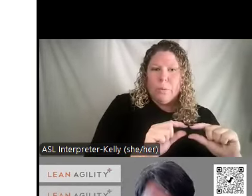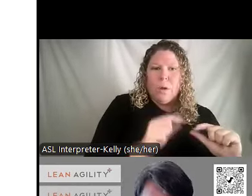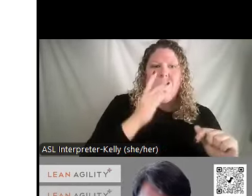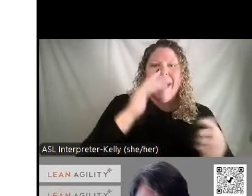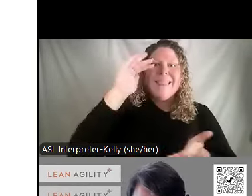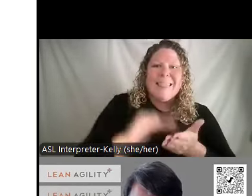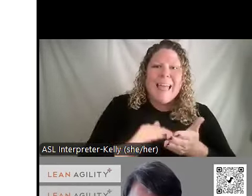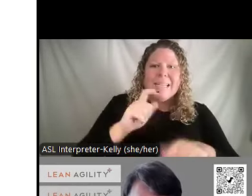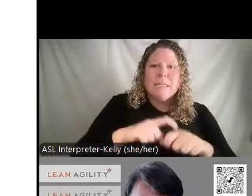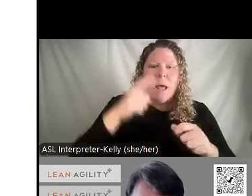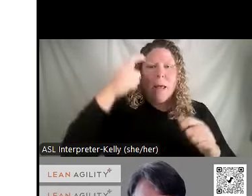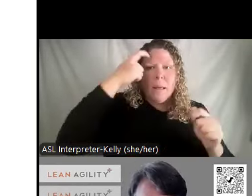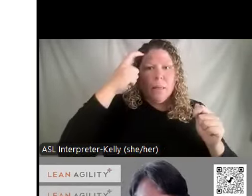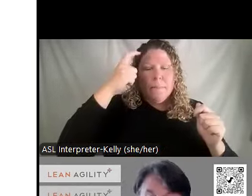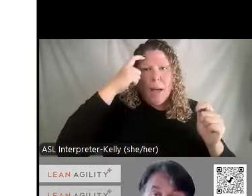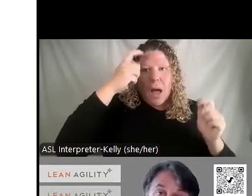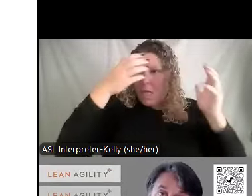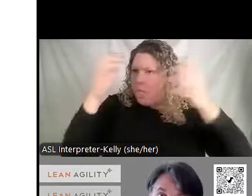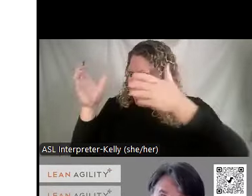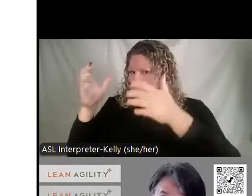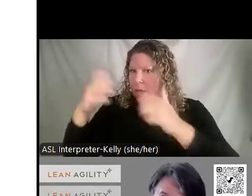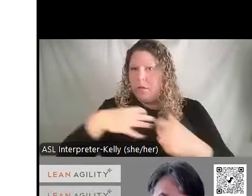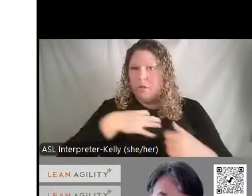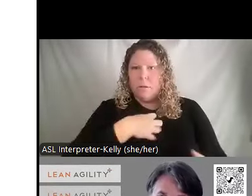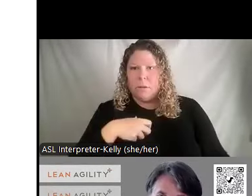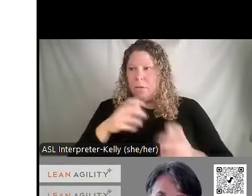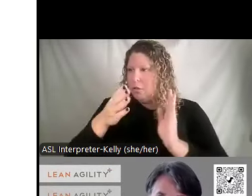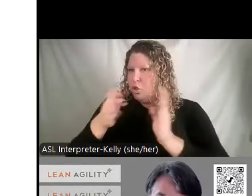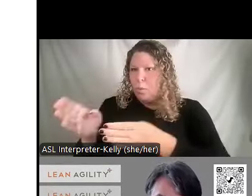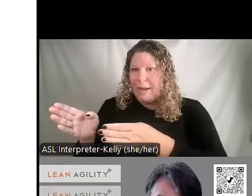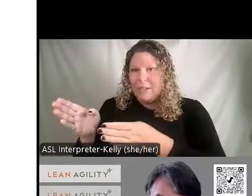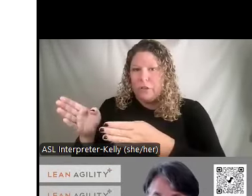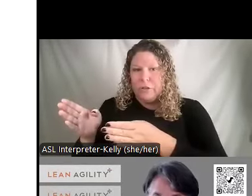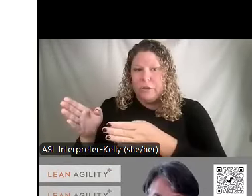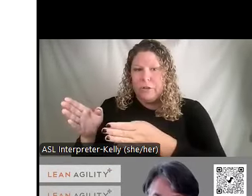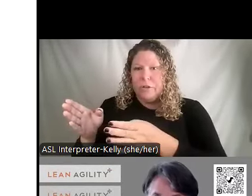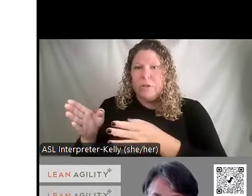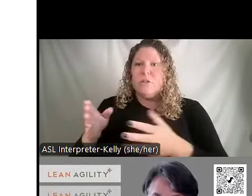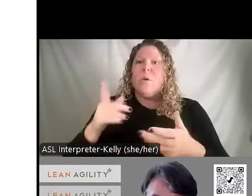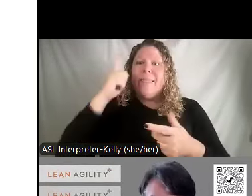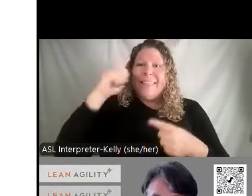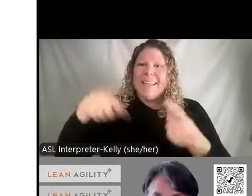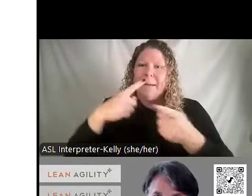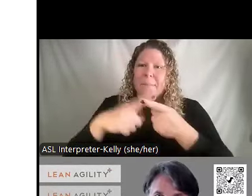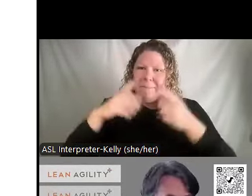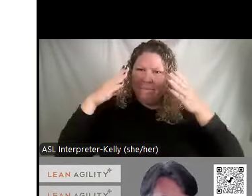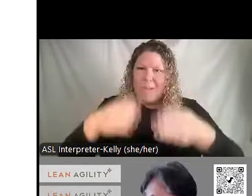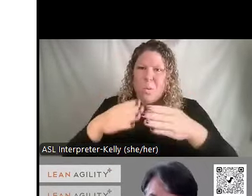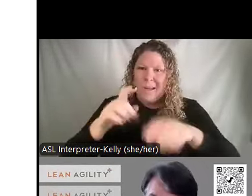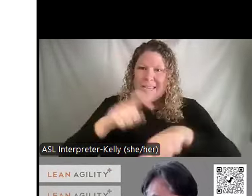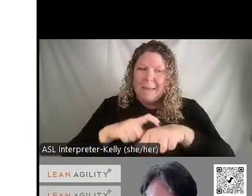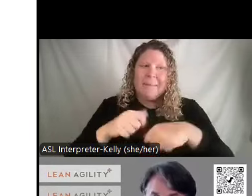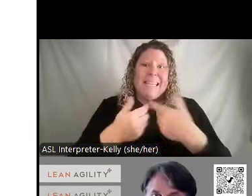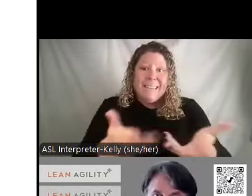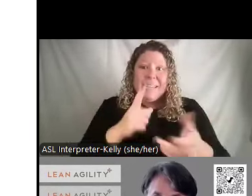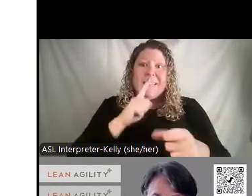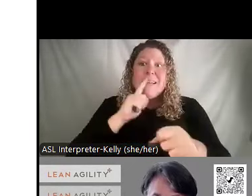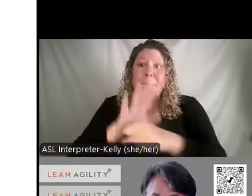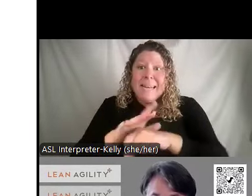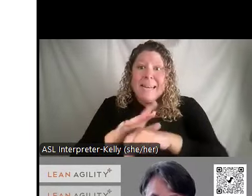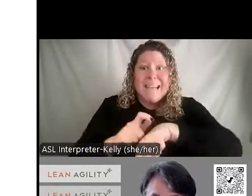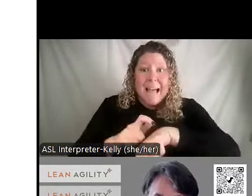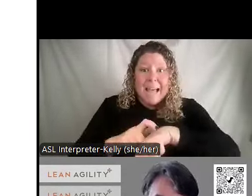work done. So thinking about just compressing timelines and getting people dedicated time to work on it, run the